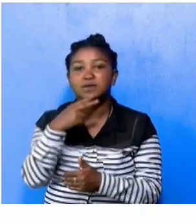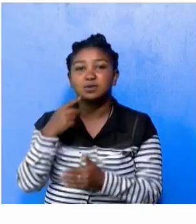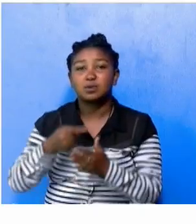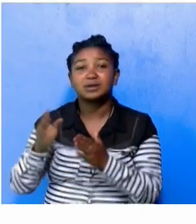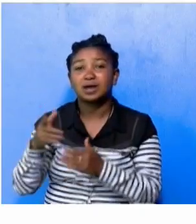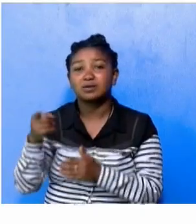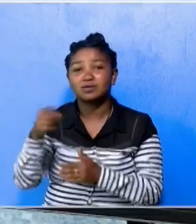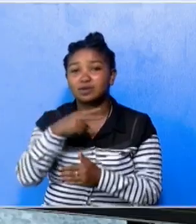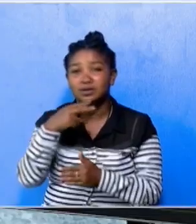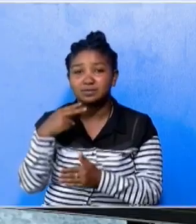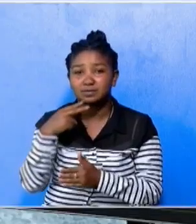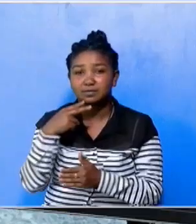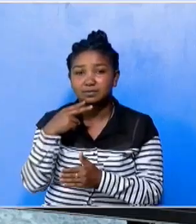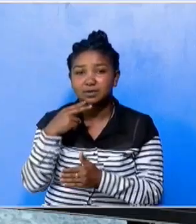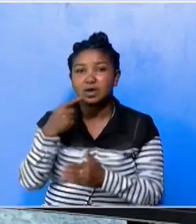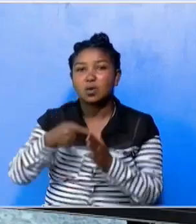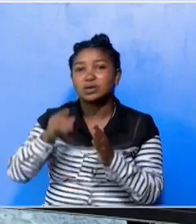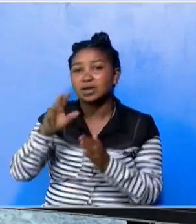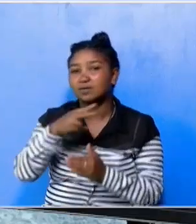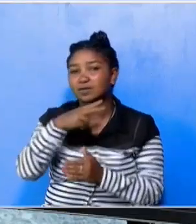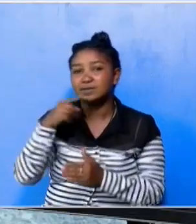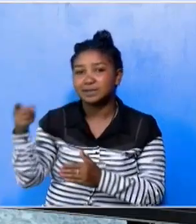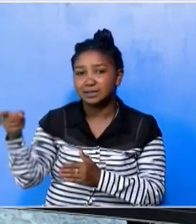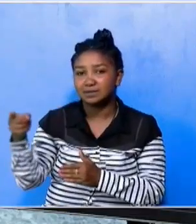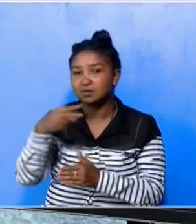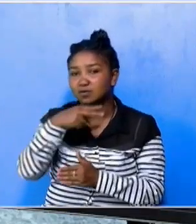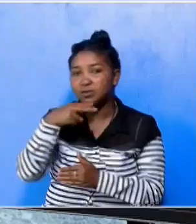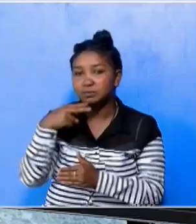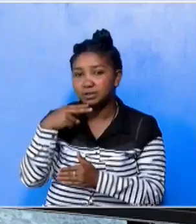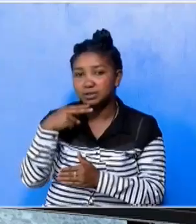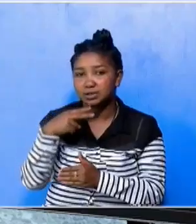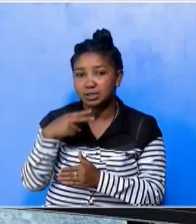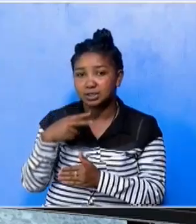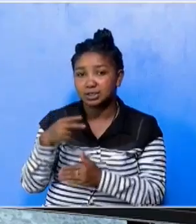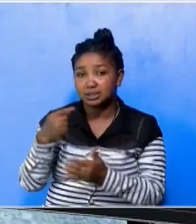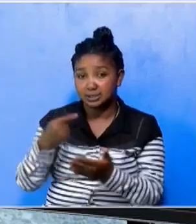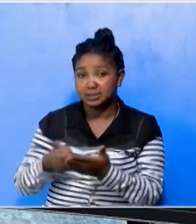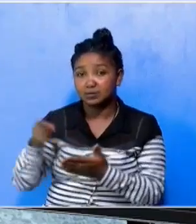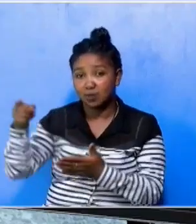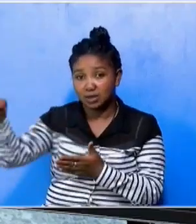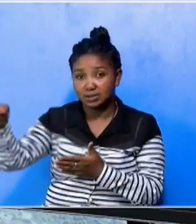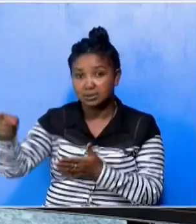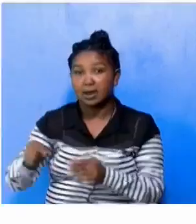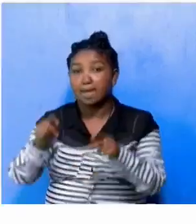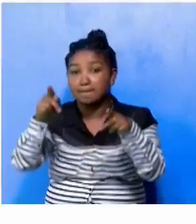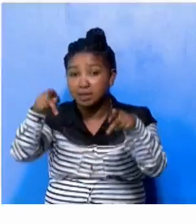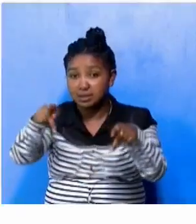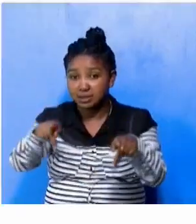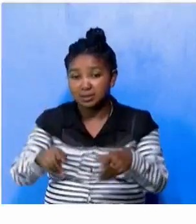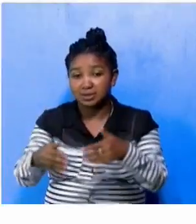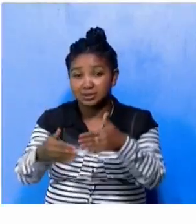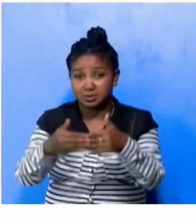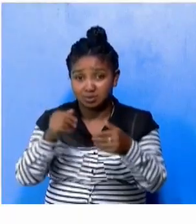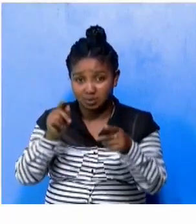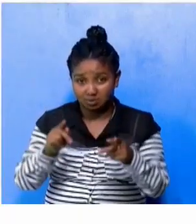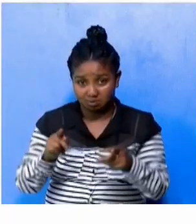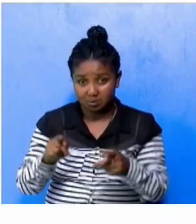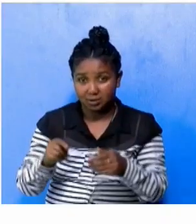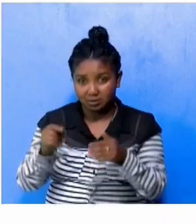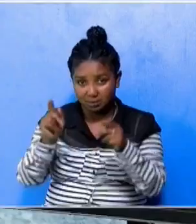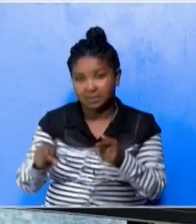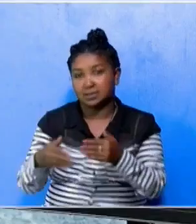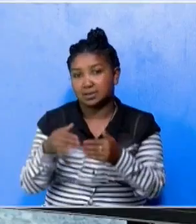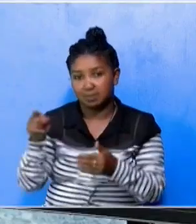it? What kinds of verb is given here? This one is present simple verb, isn't